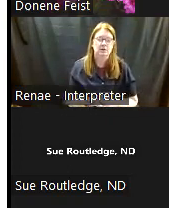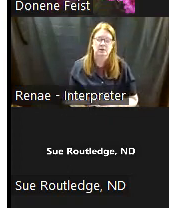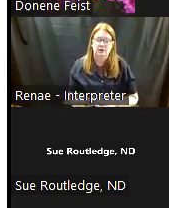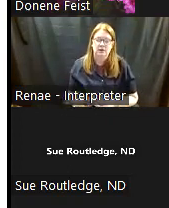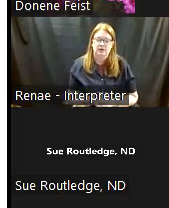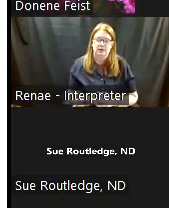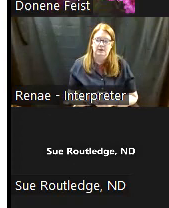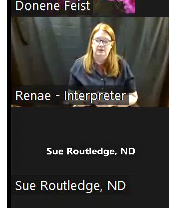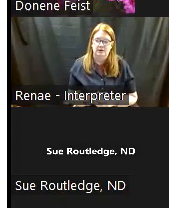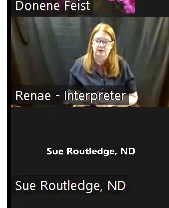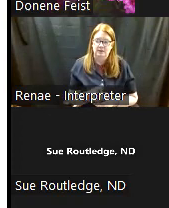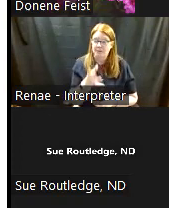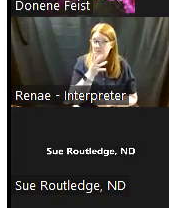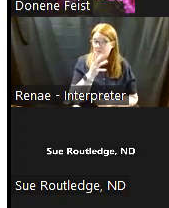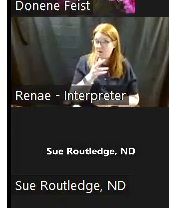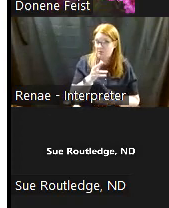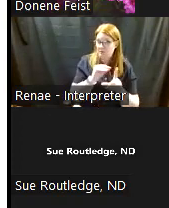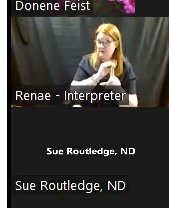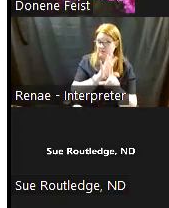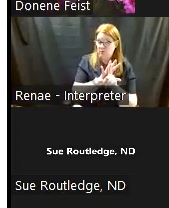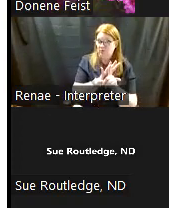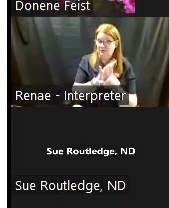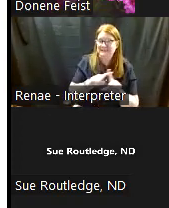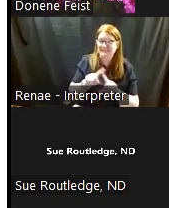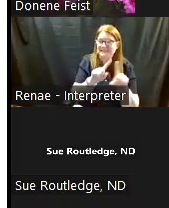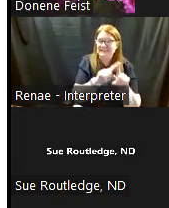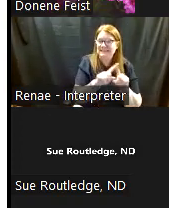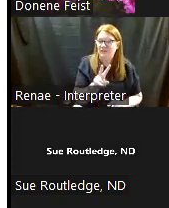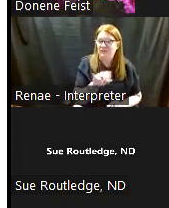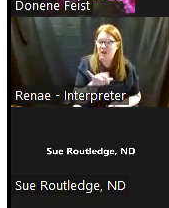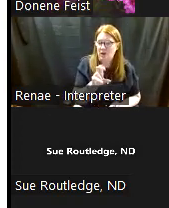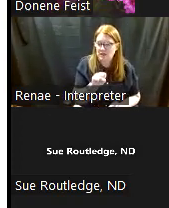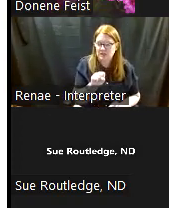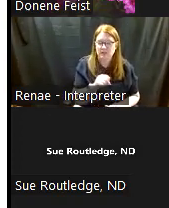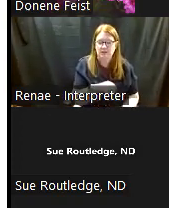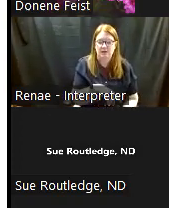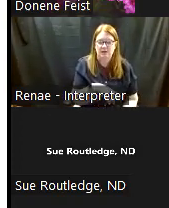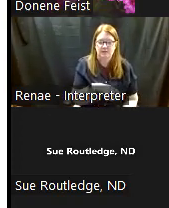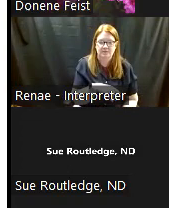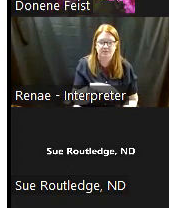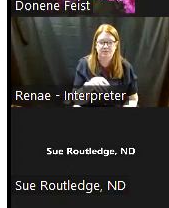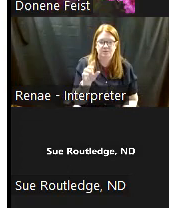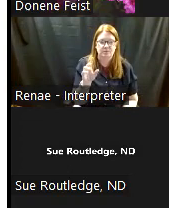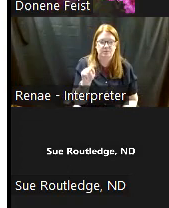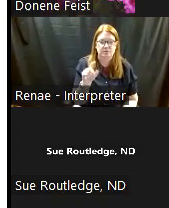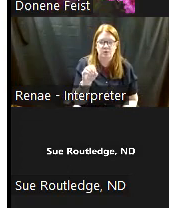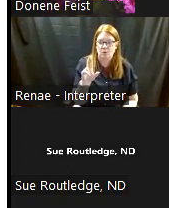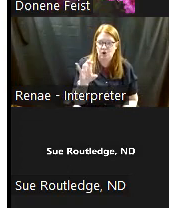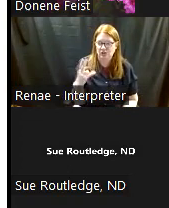But moms being exposed to different types of viruses. I always think of the acronym TORCH.